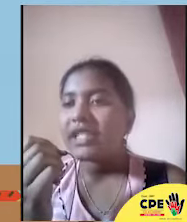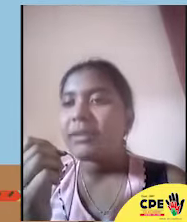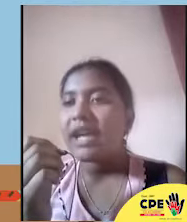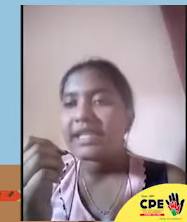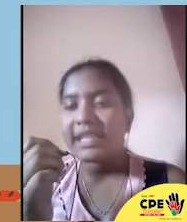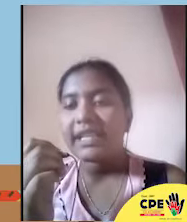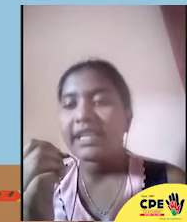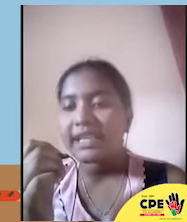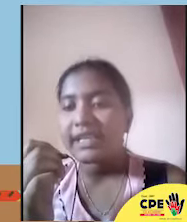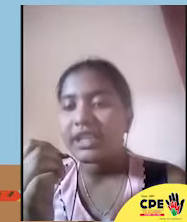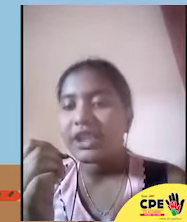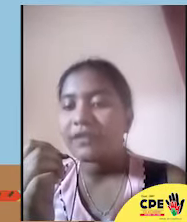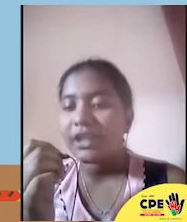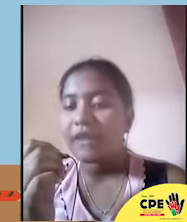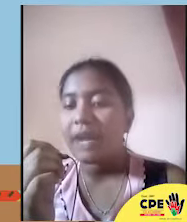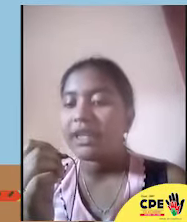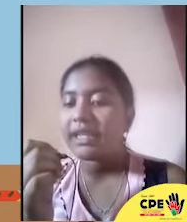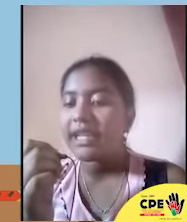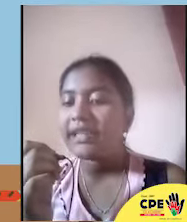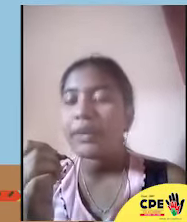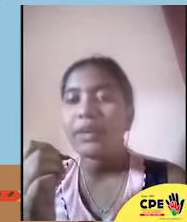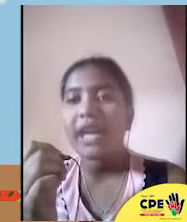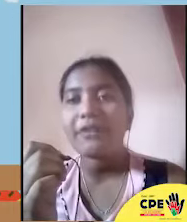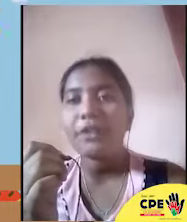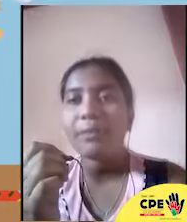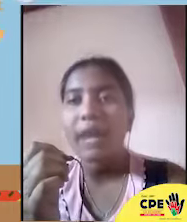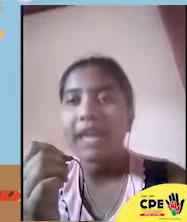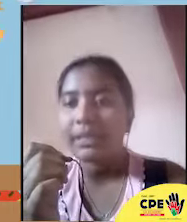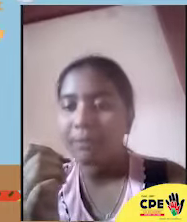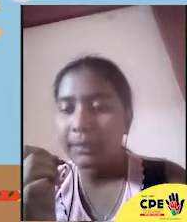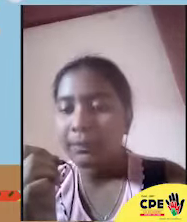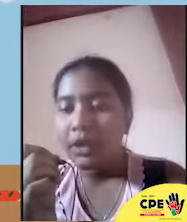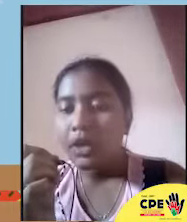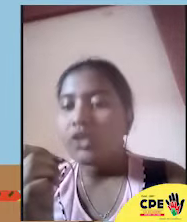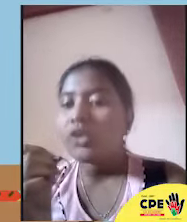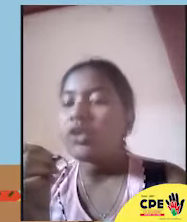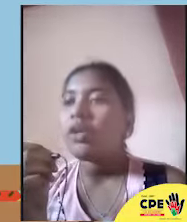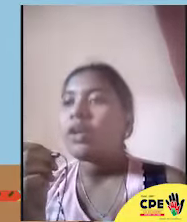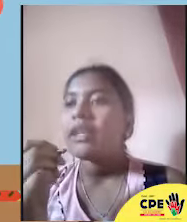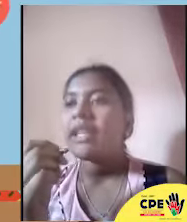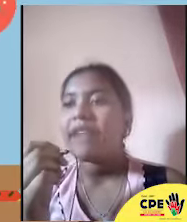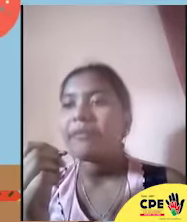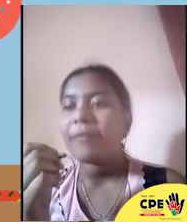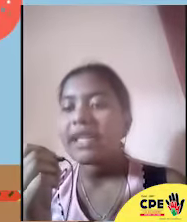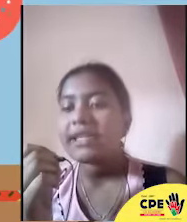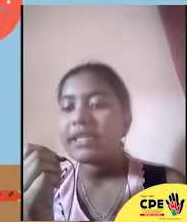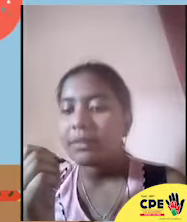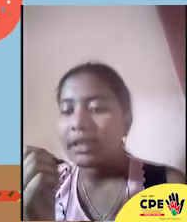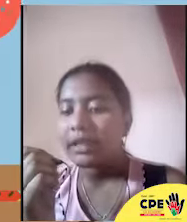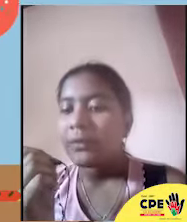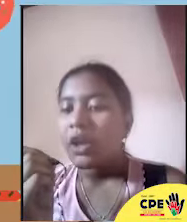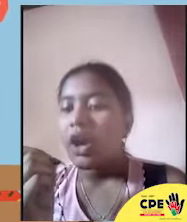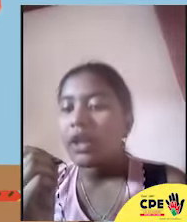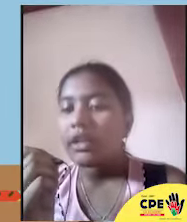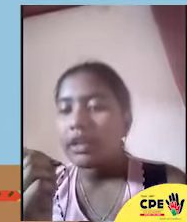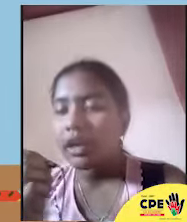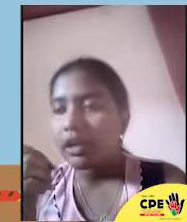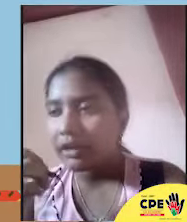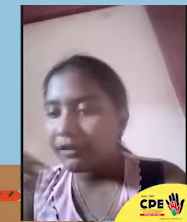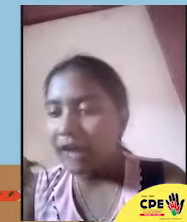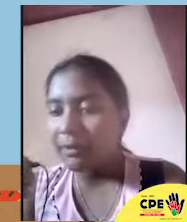Rajya Sabha has taken a decision for the farmer, telling that we have to pass a bill. So they have passed the bill